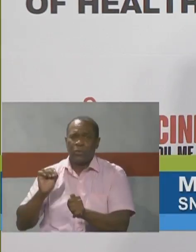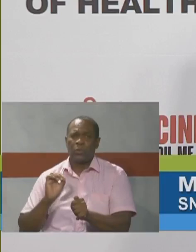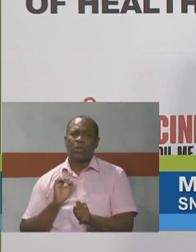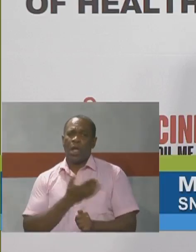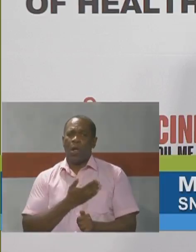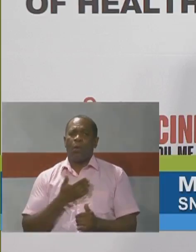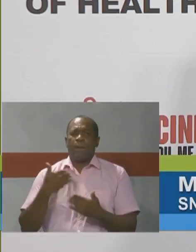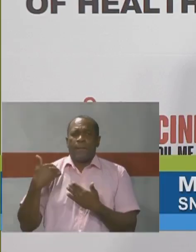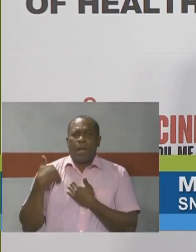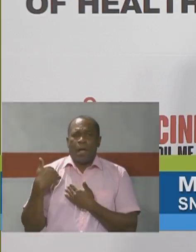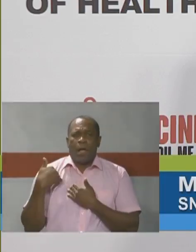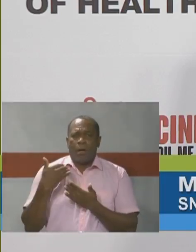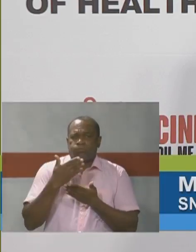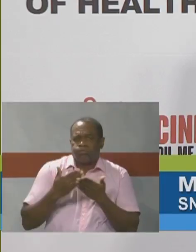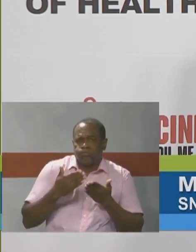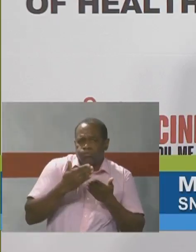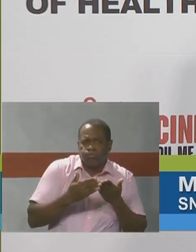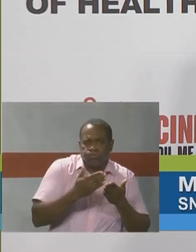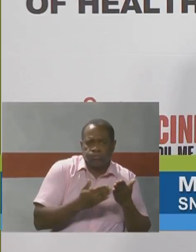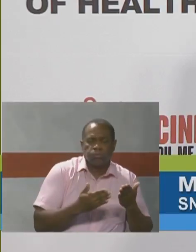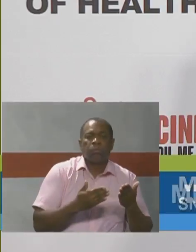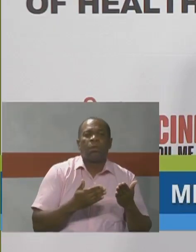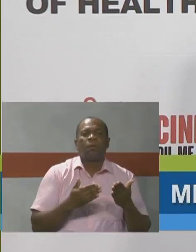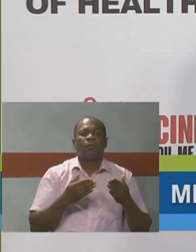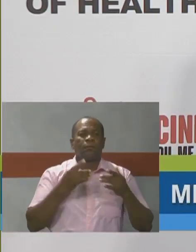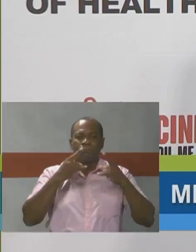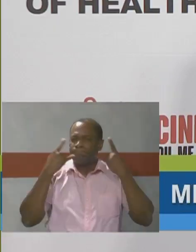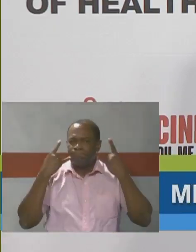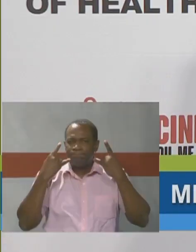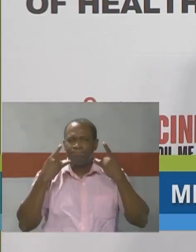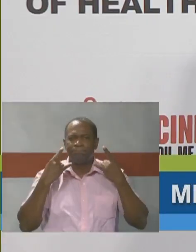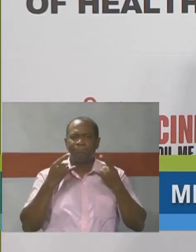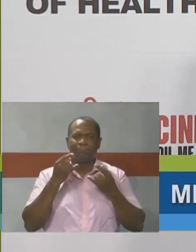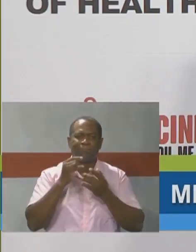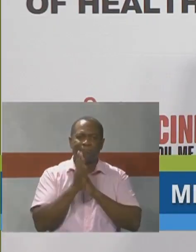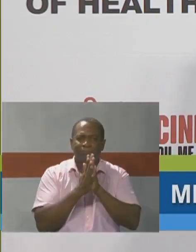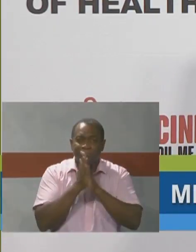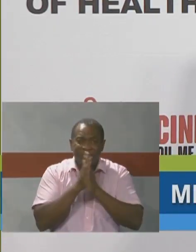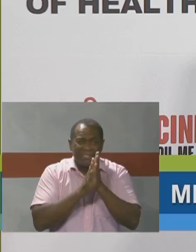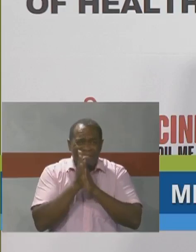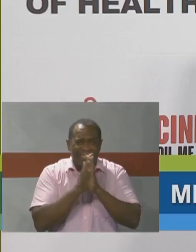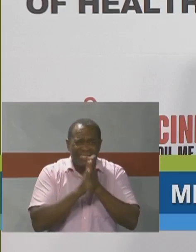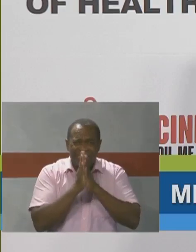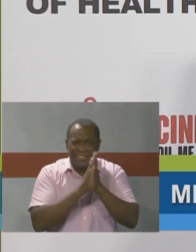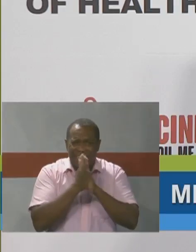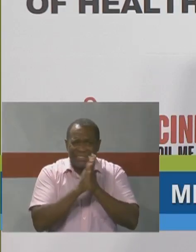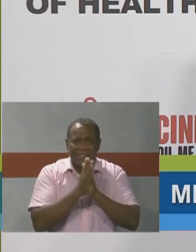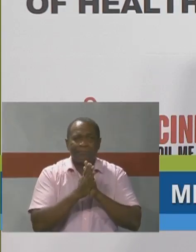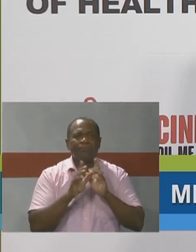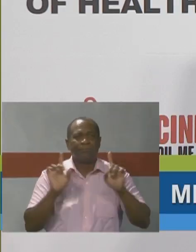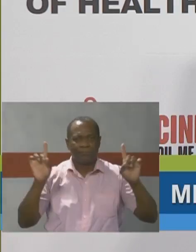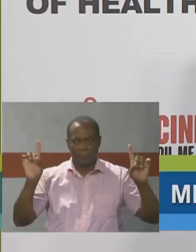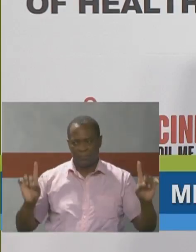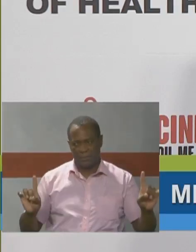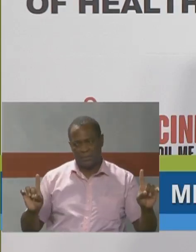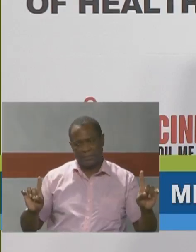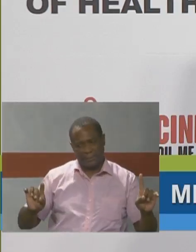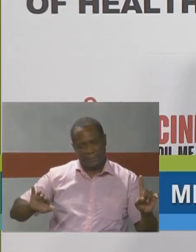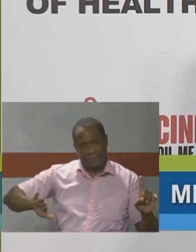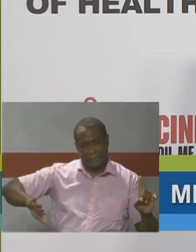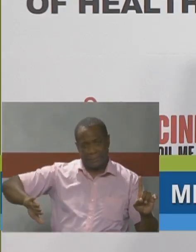the health guidelines, wearing our masks, washing our hands, social distancing, and of course, getting